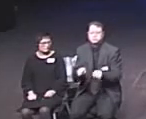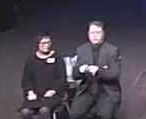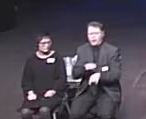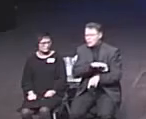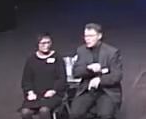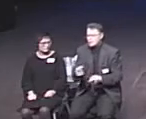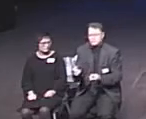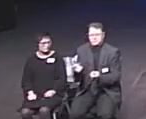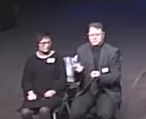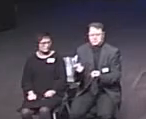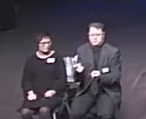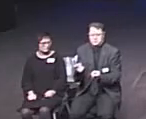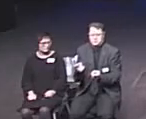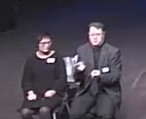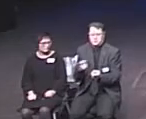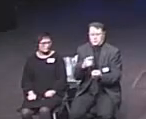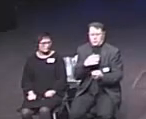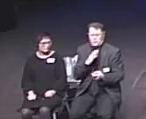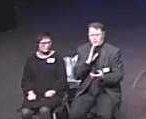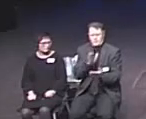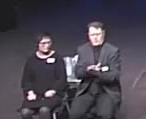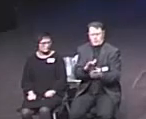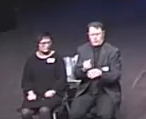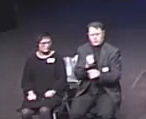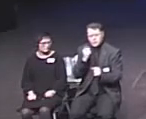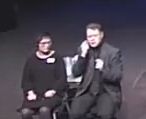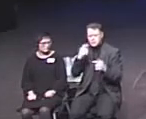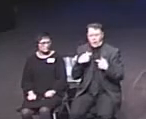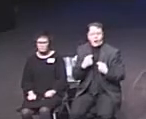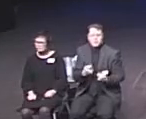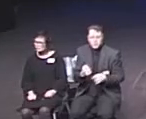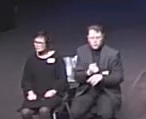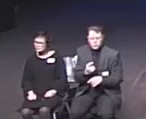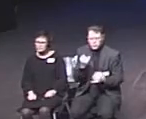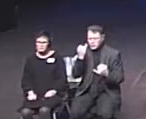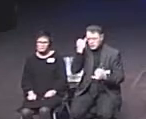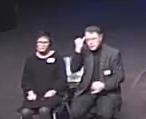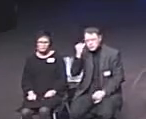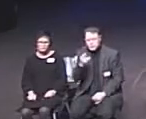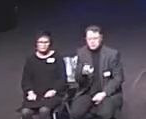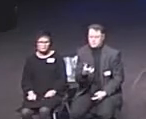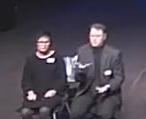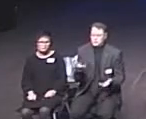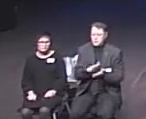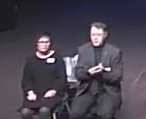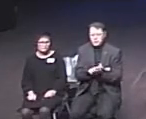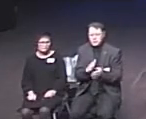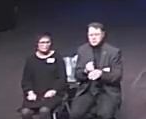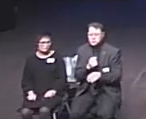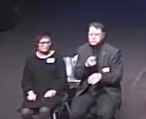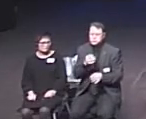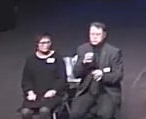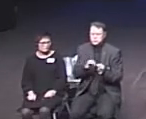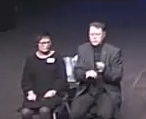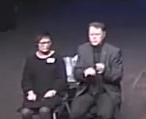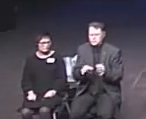all. It should be a place where you can find inspiration. We want to be innovative, where you can find a place